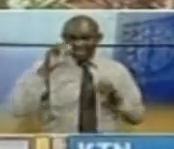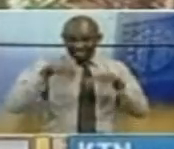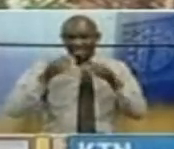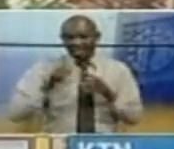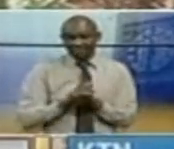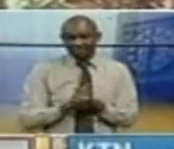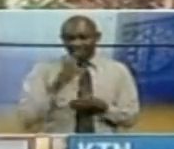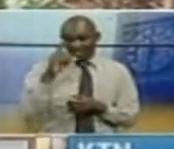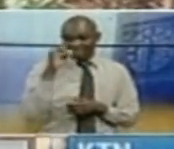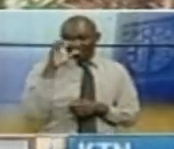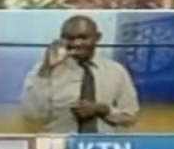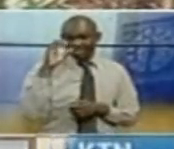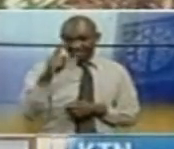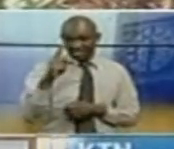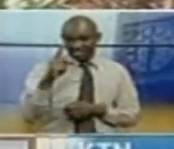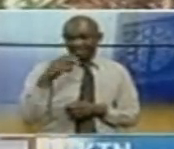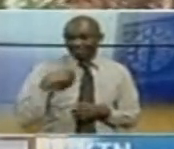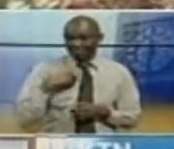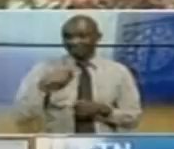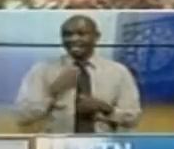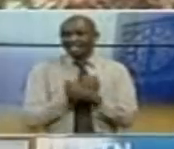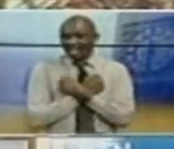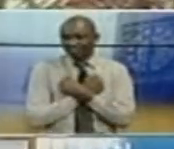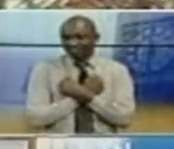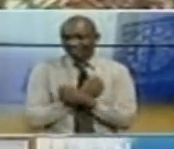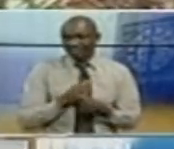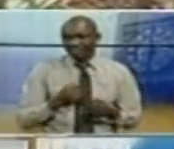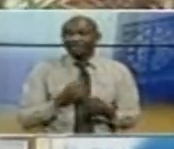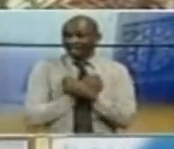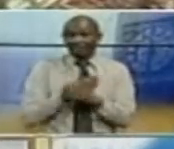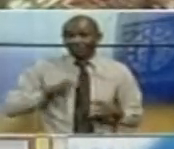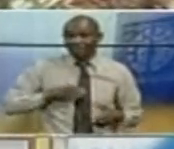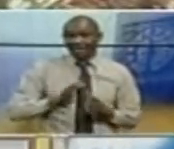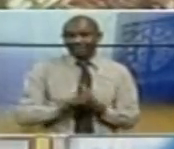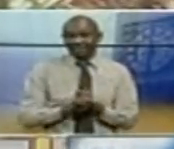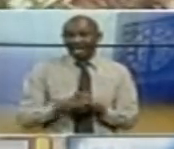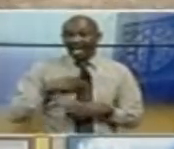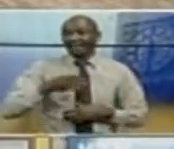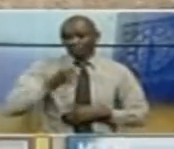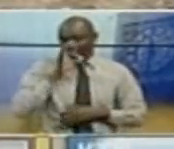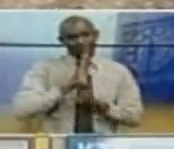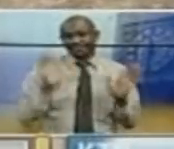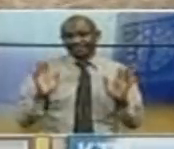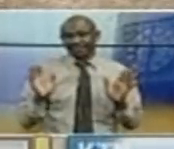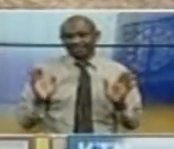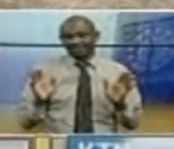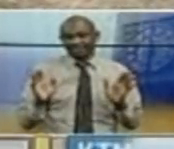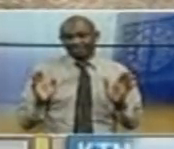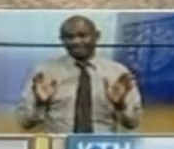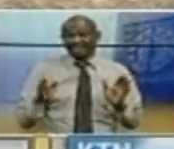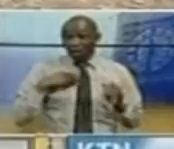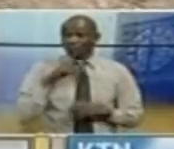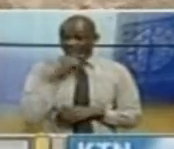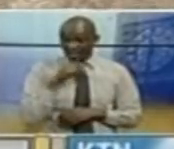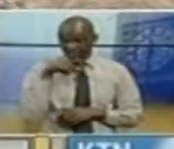called a dick. You know, I normally love women and drinks. The father